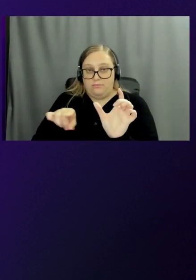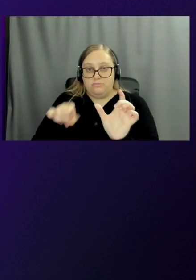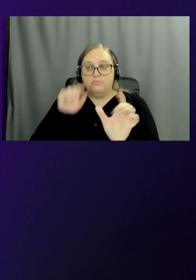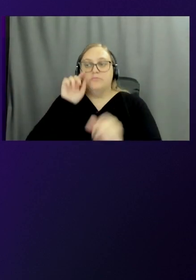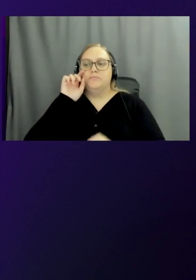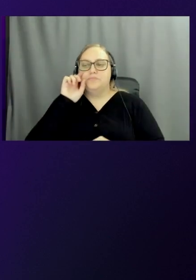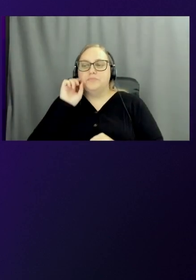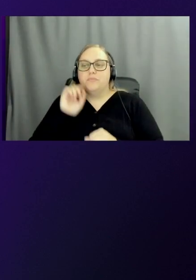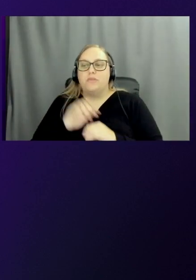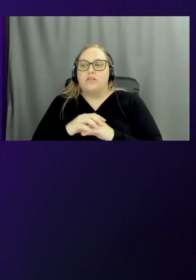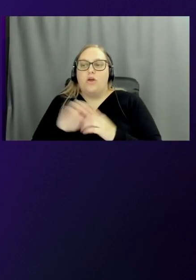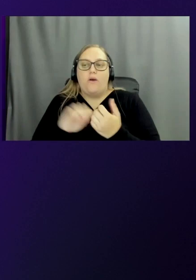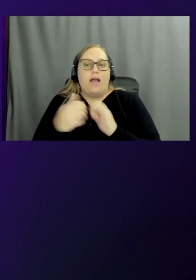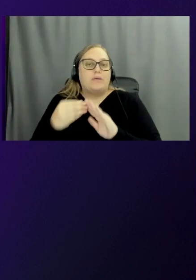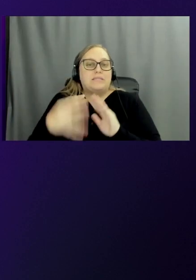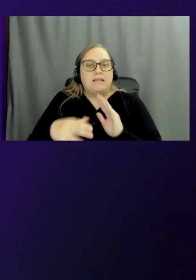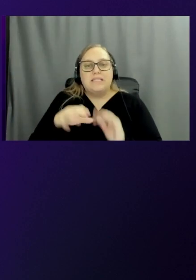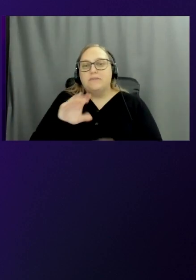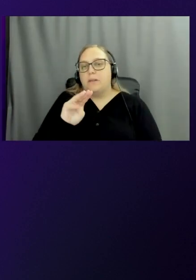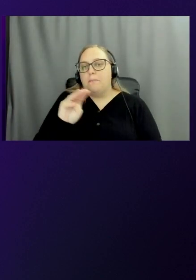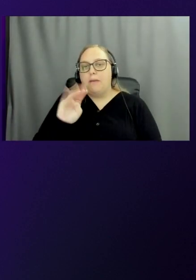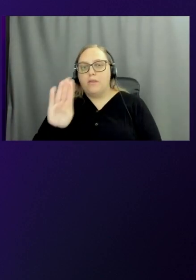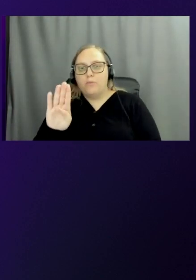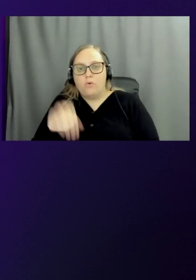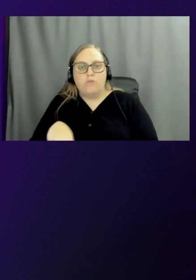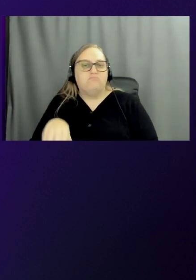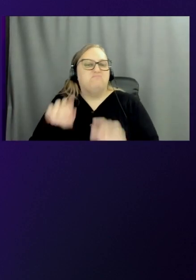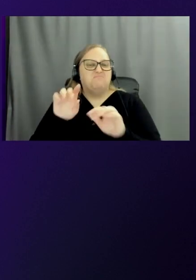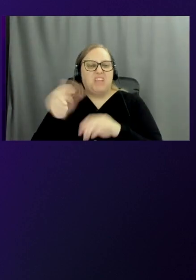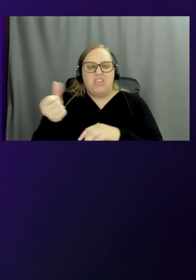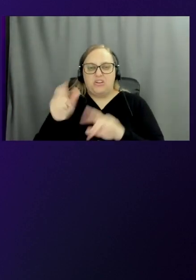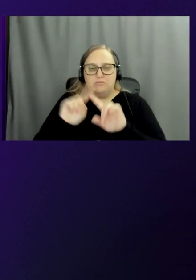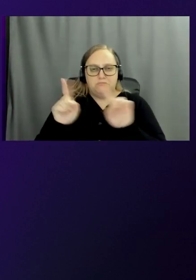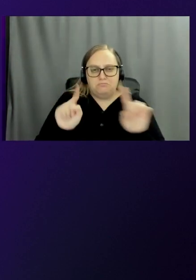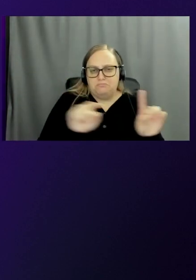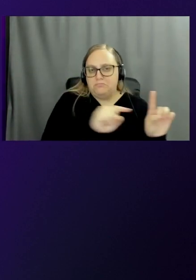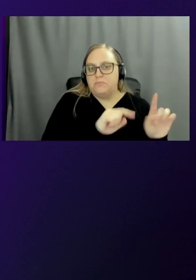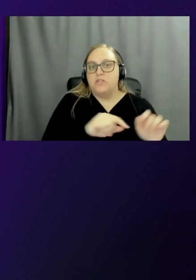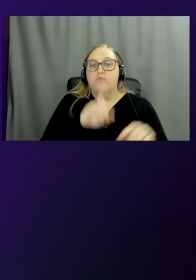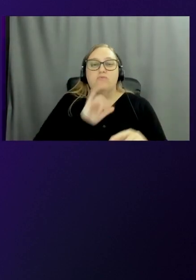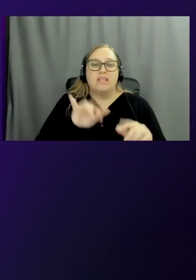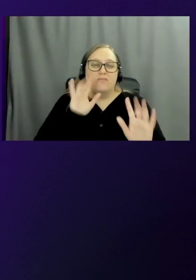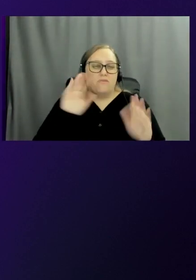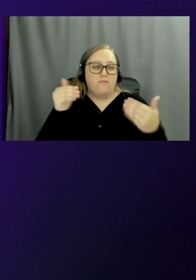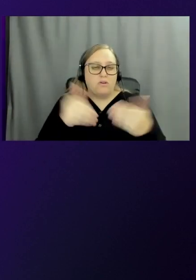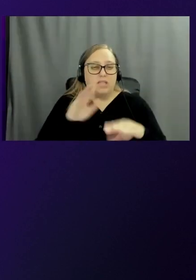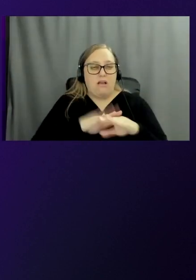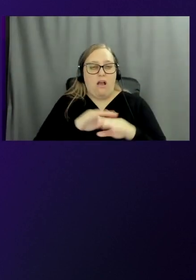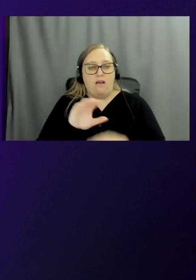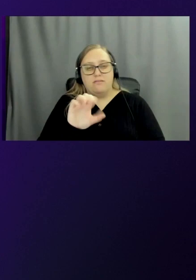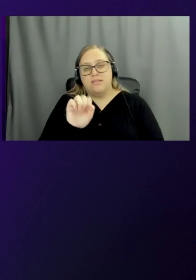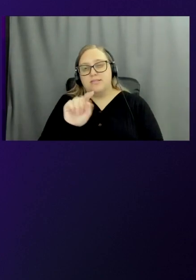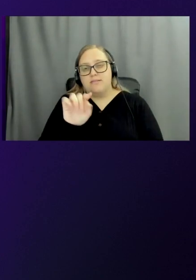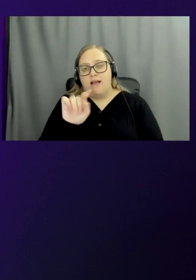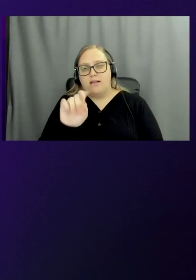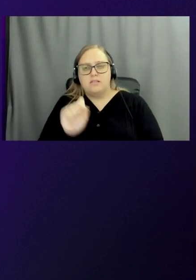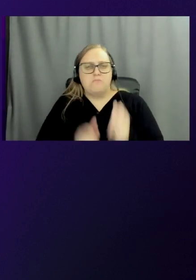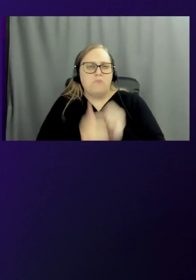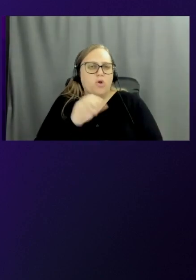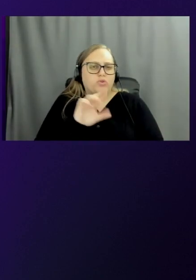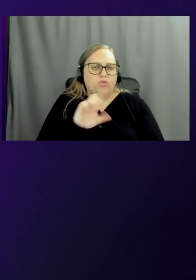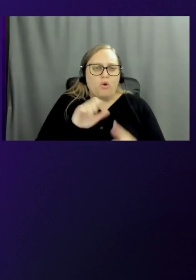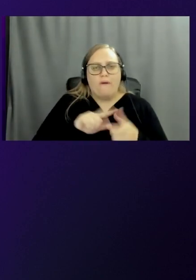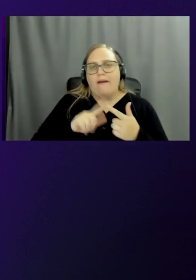how expensive the motherboard is, and other components. It's really easy to focus on stats and say, oh, the most cores, the most PCIe lanes, the highest